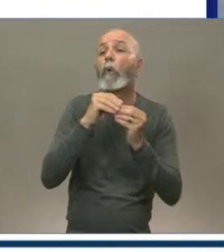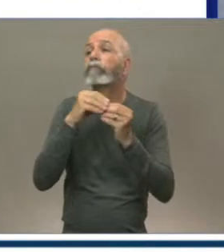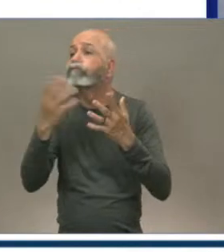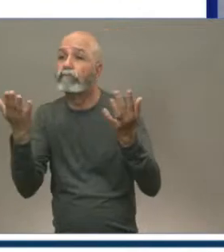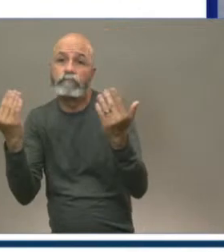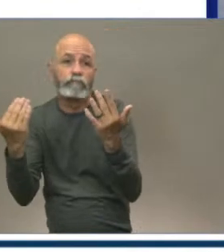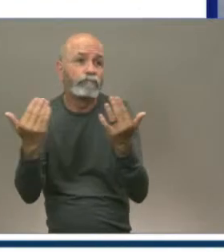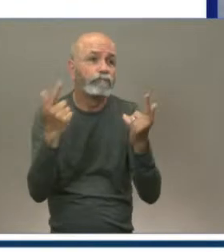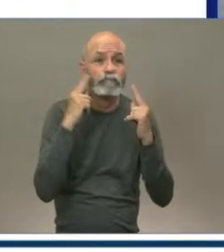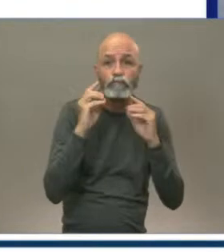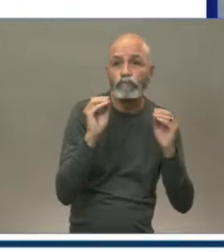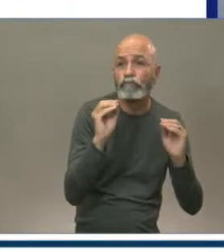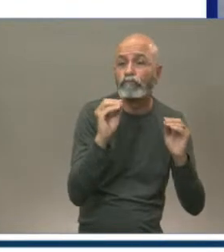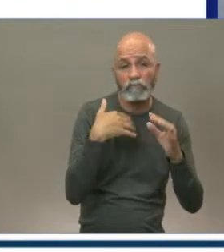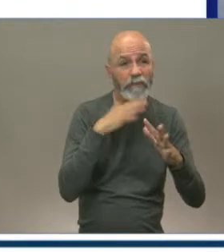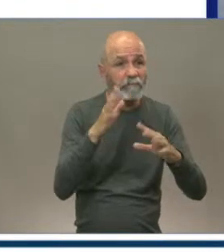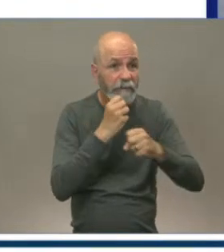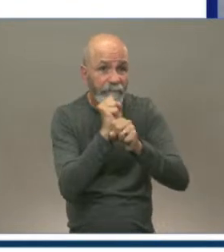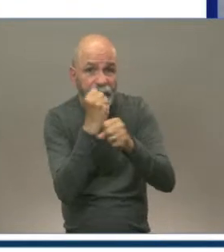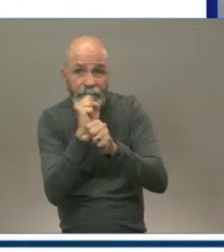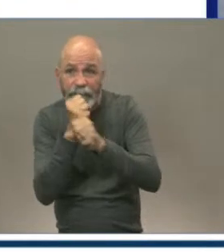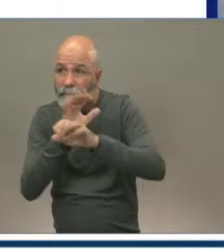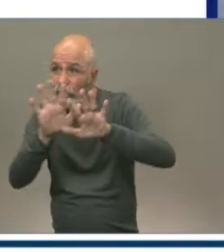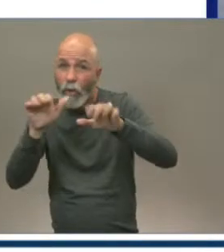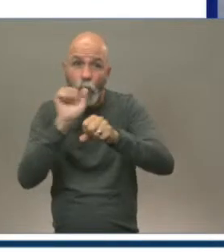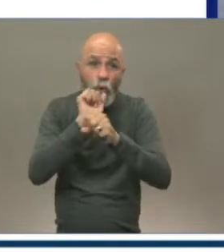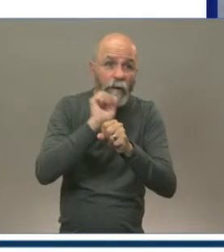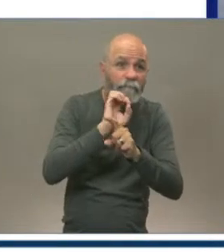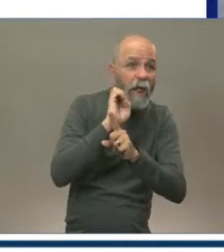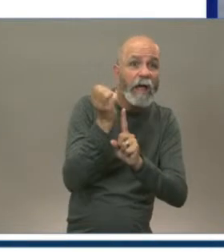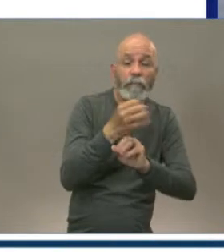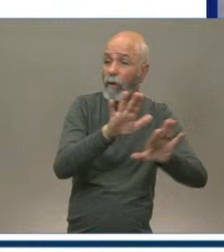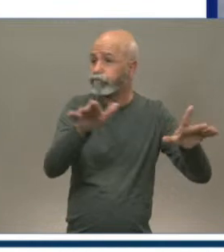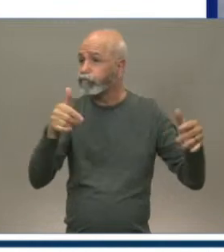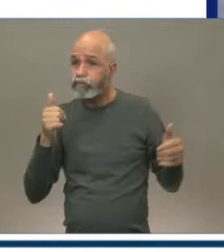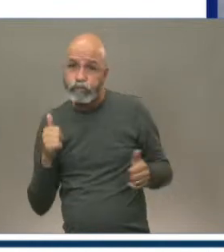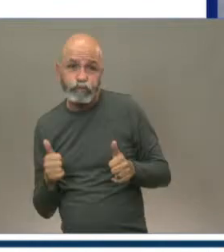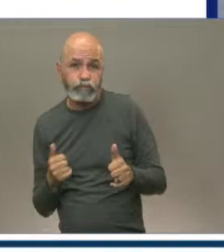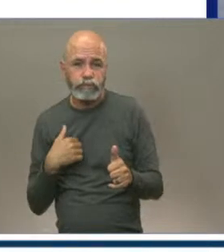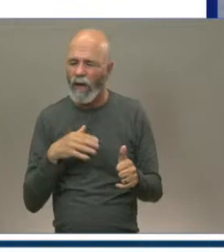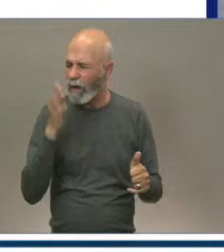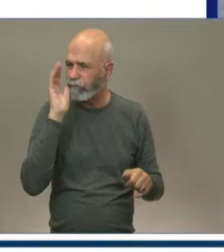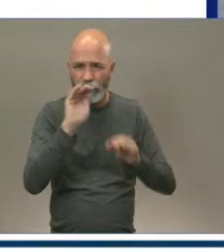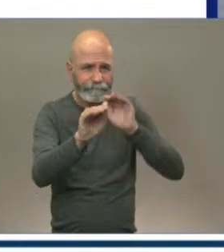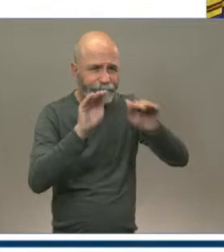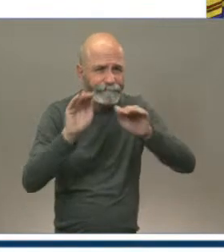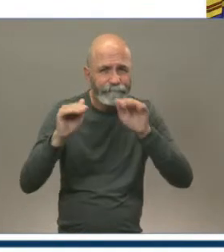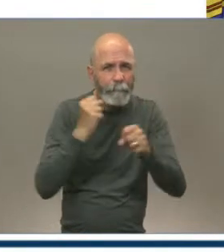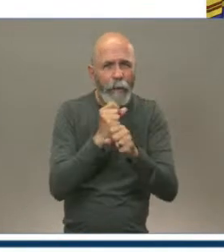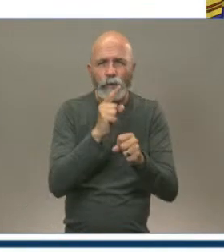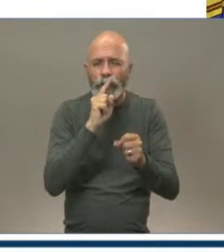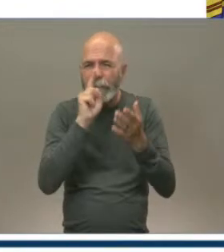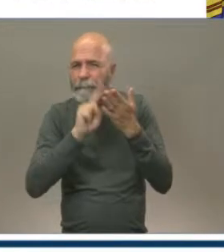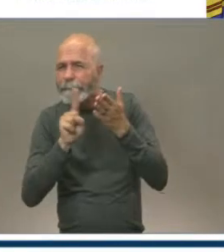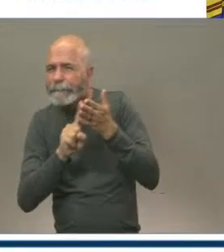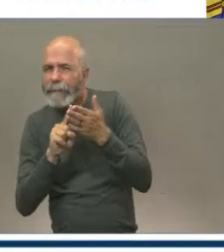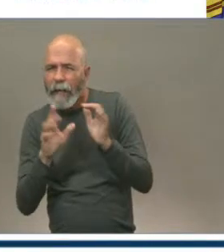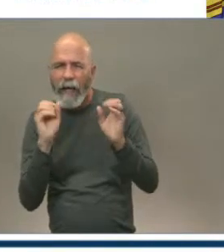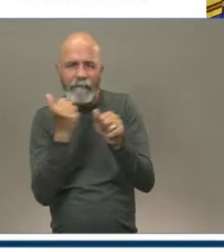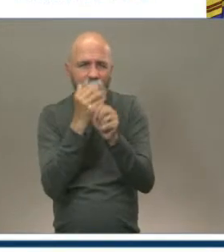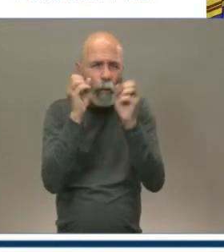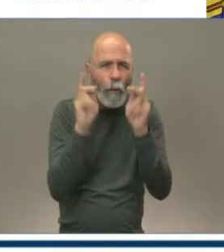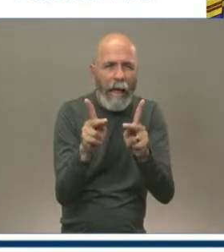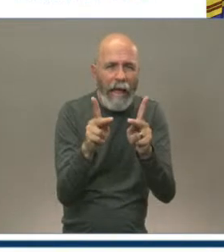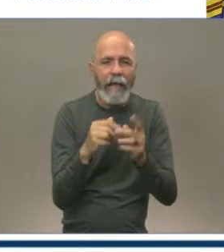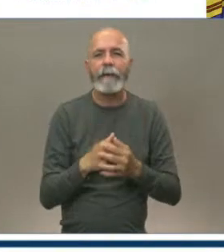safe environment, and I'm going to continue to have that conversation with all of my colleagues. Next, we go to the Halifax